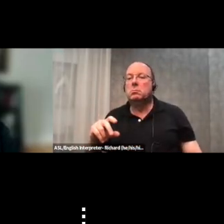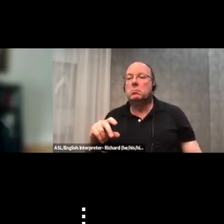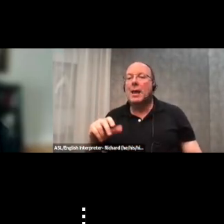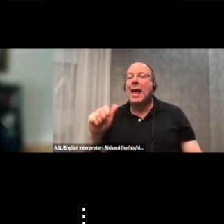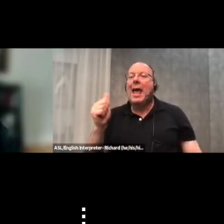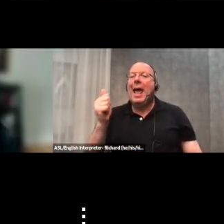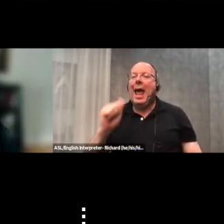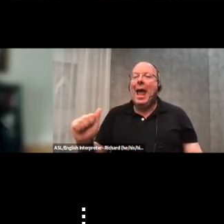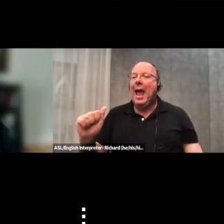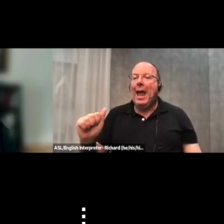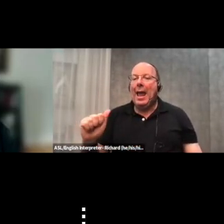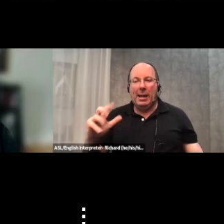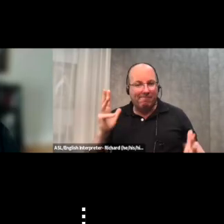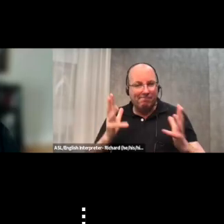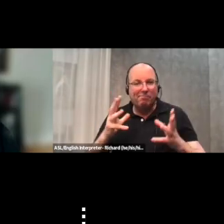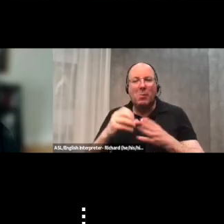cause physical pain